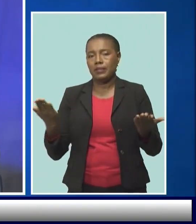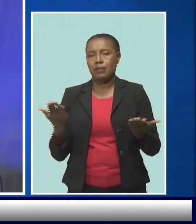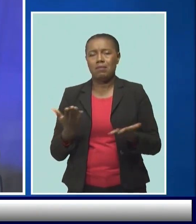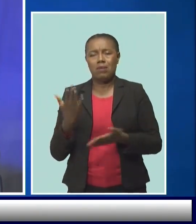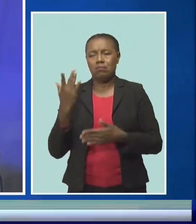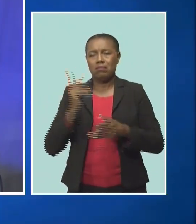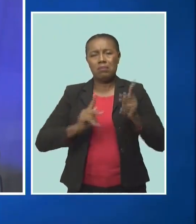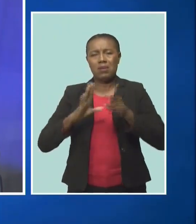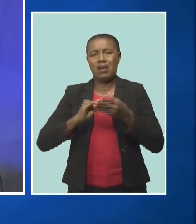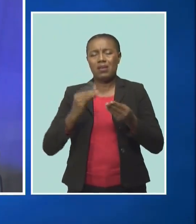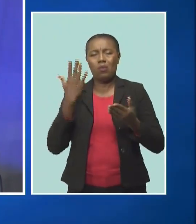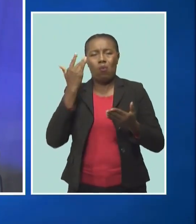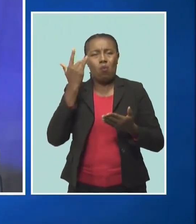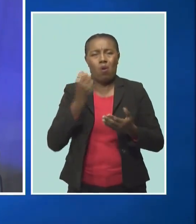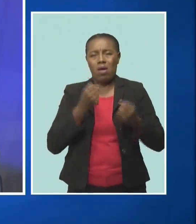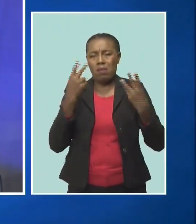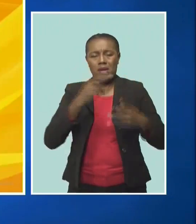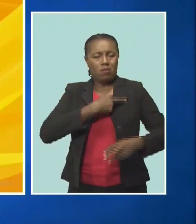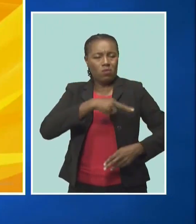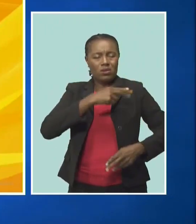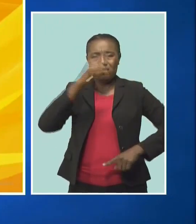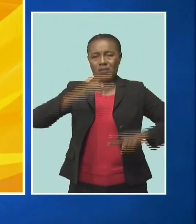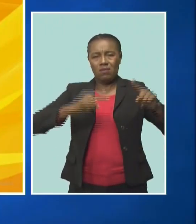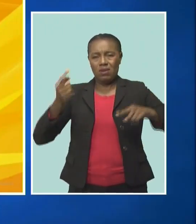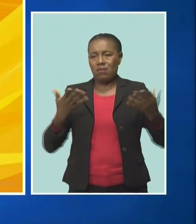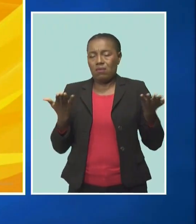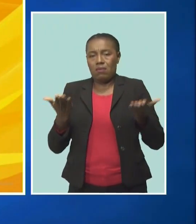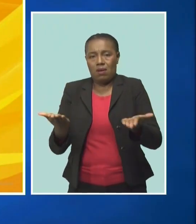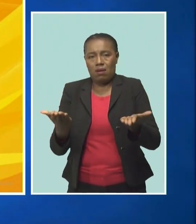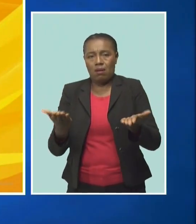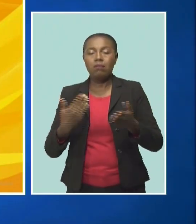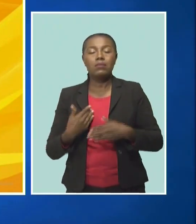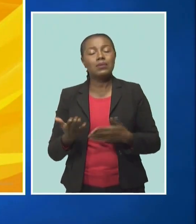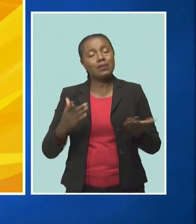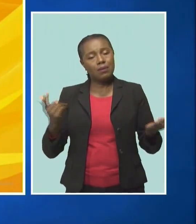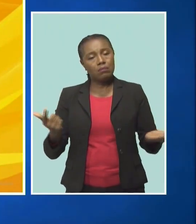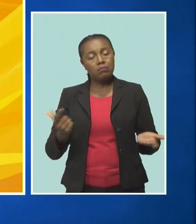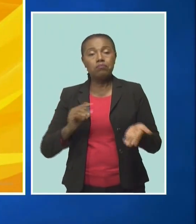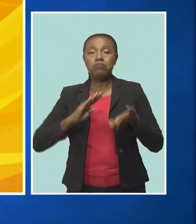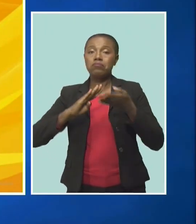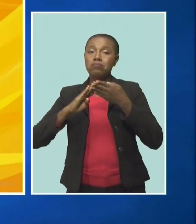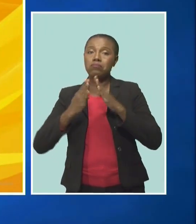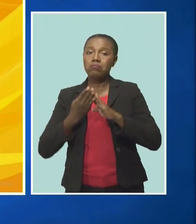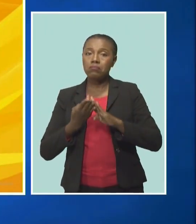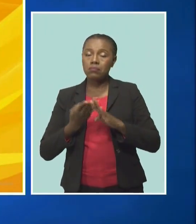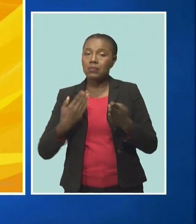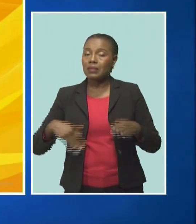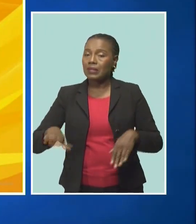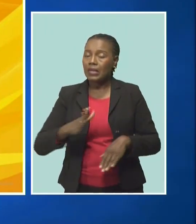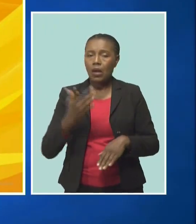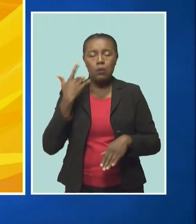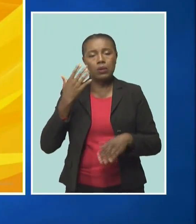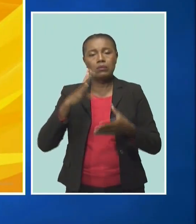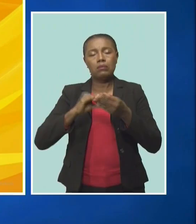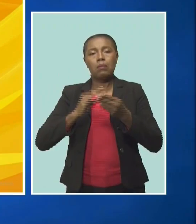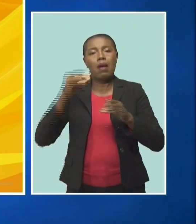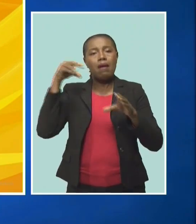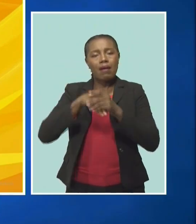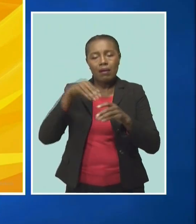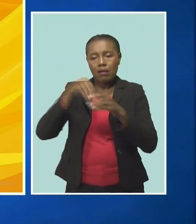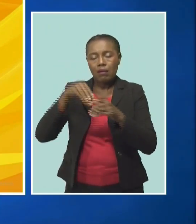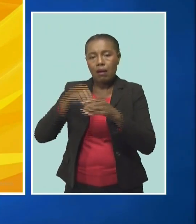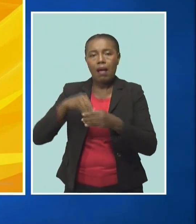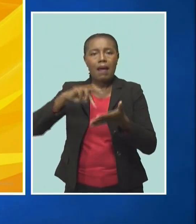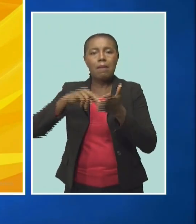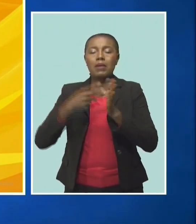is we're living in an increasingly pluralistic society. And if we're talking about inclusion, it must go beyond just